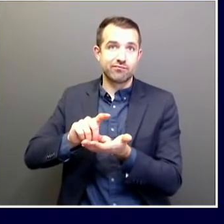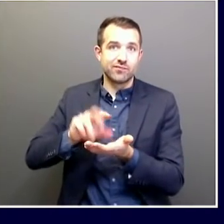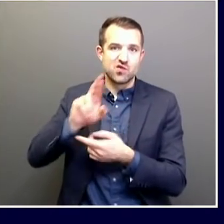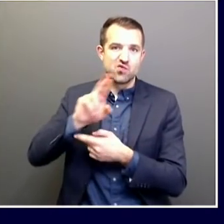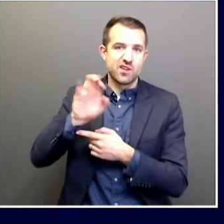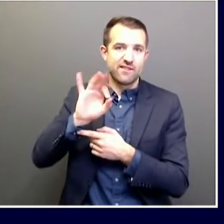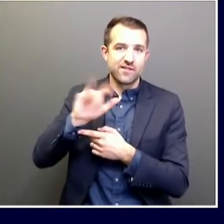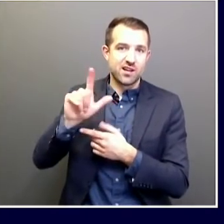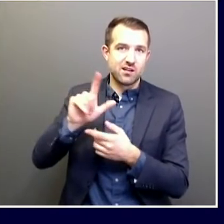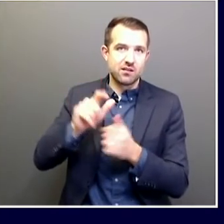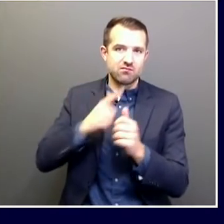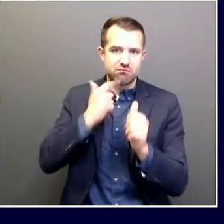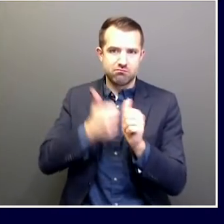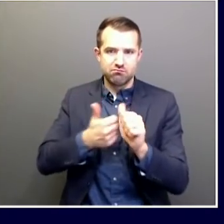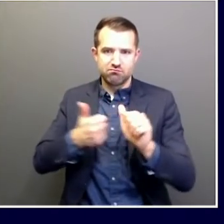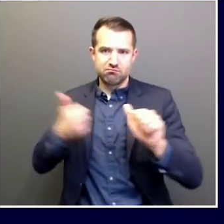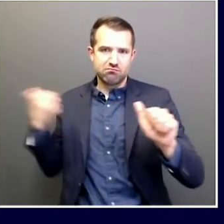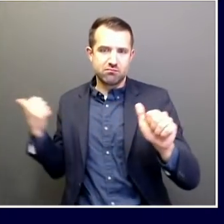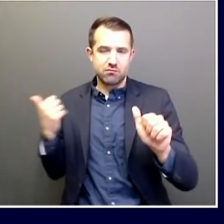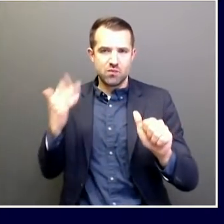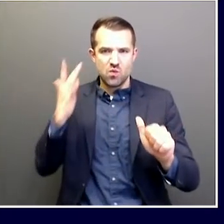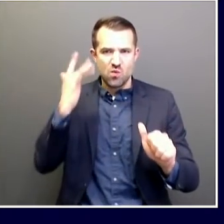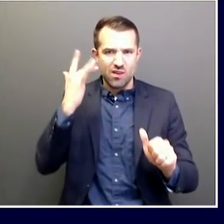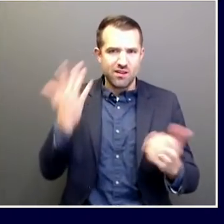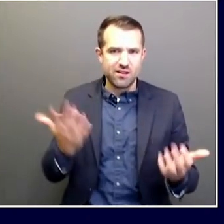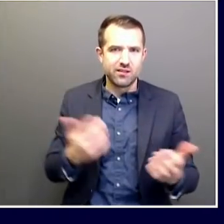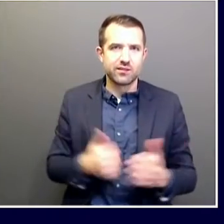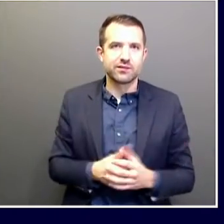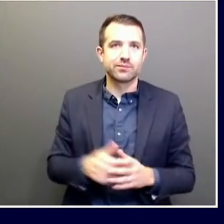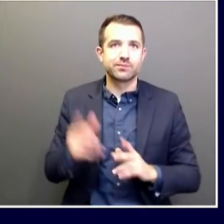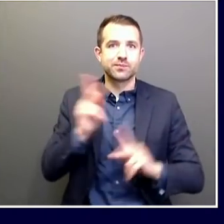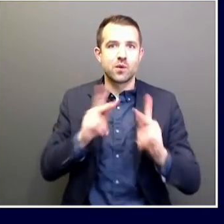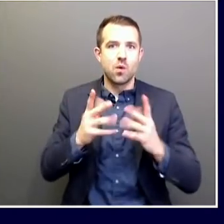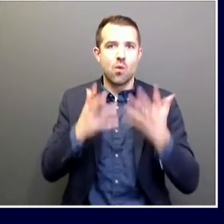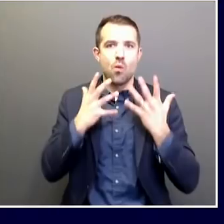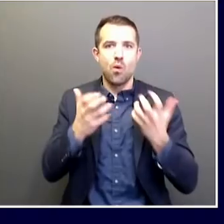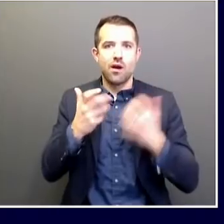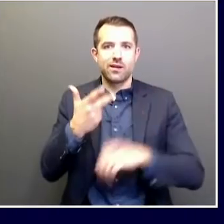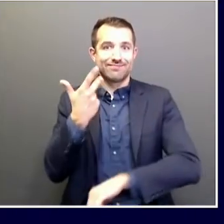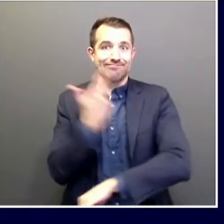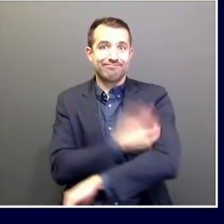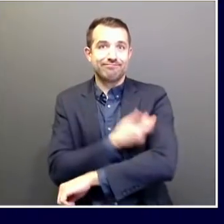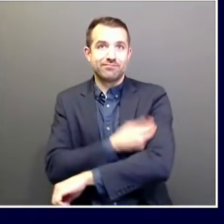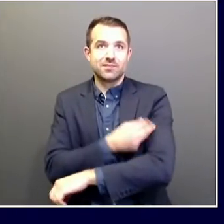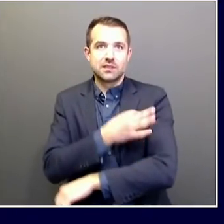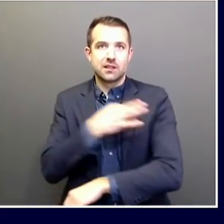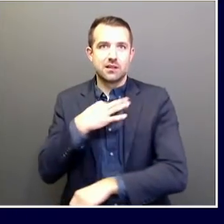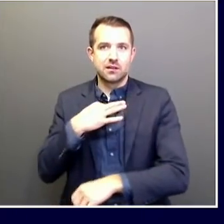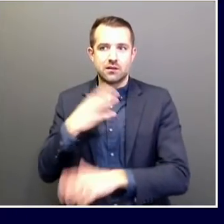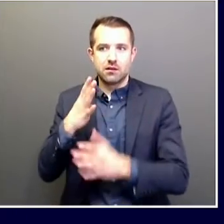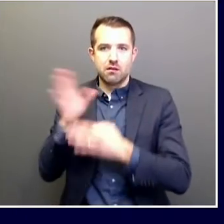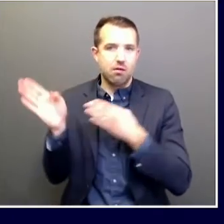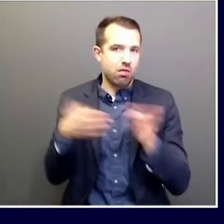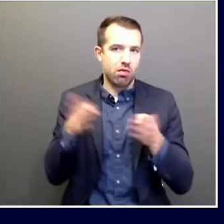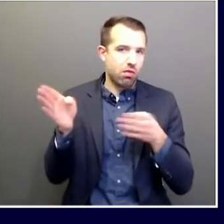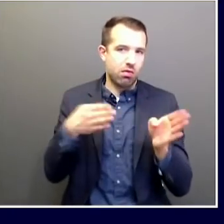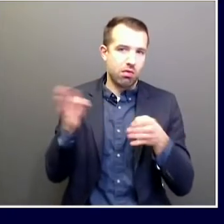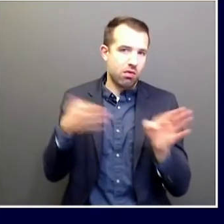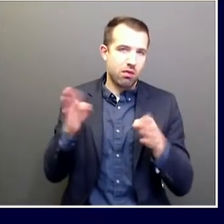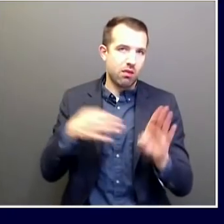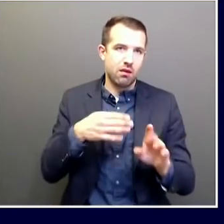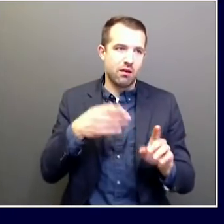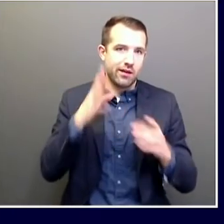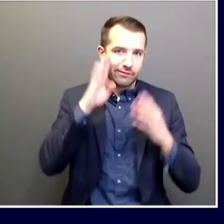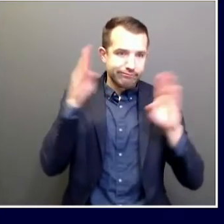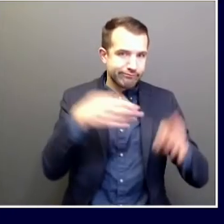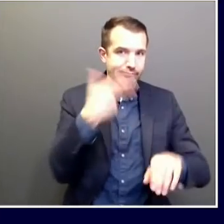demand for boosters. And that, I'm sure, is just going to increase exponentially after today's announcement. Is there anything the state